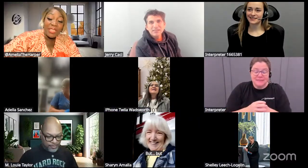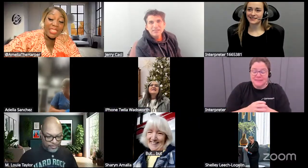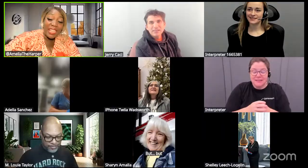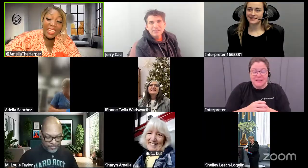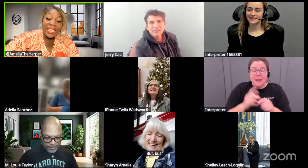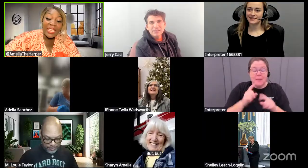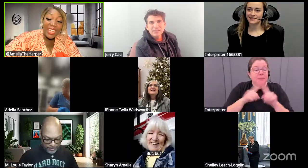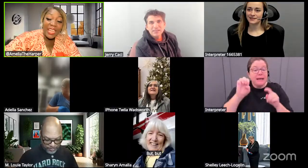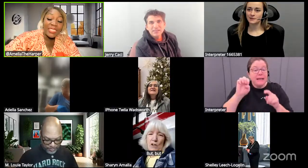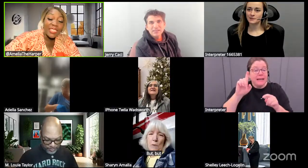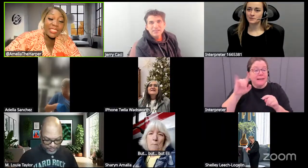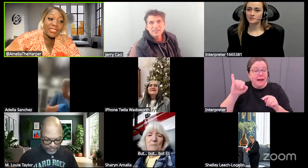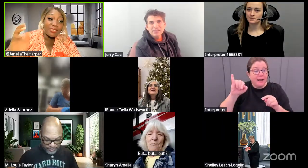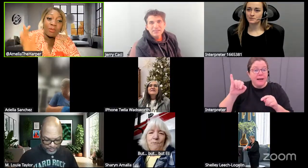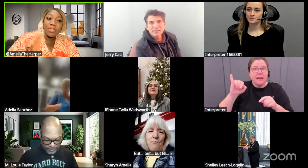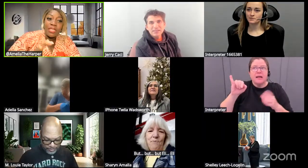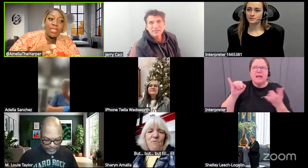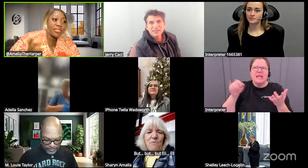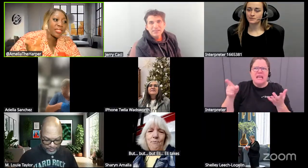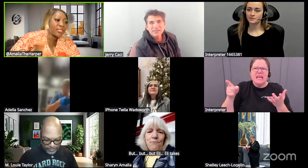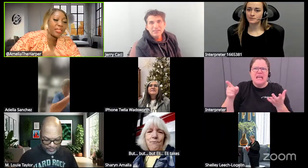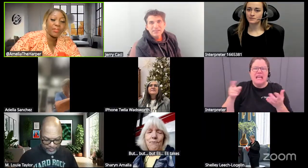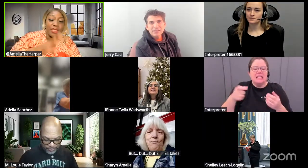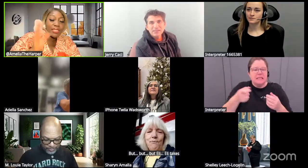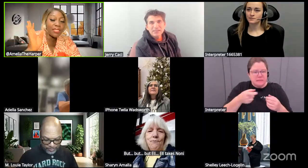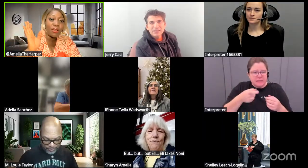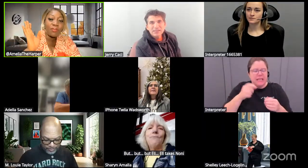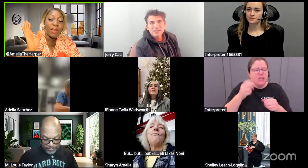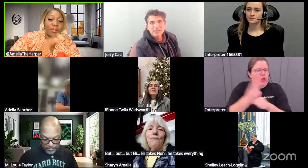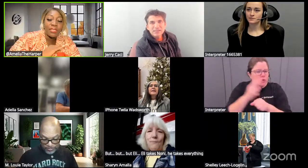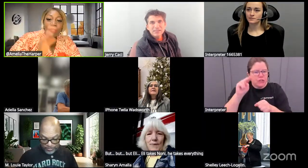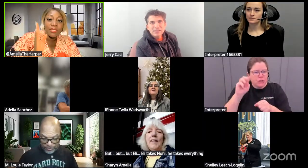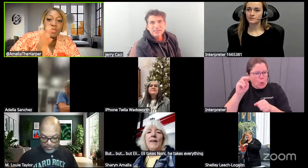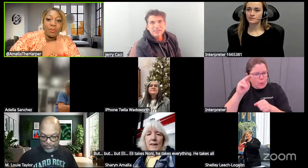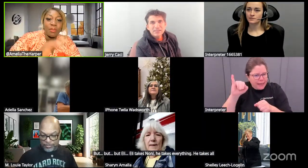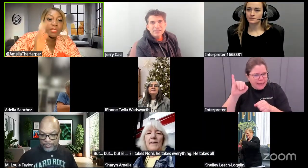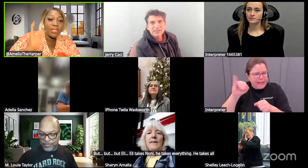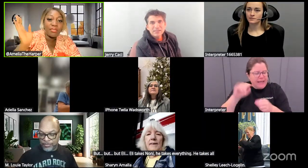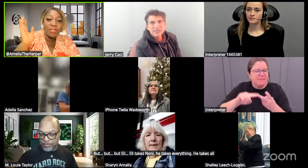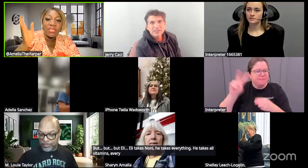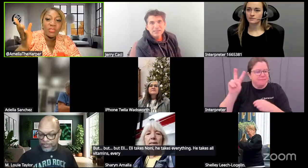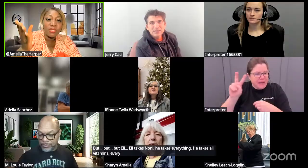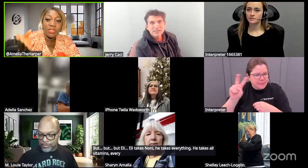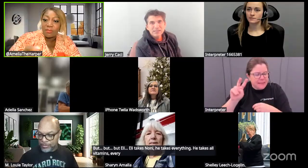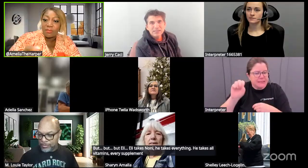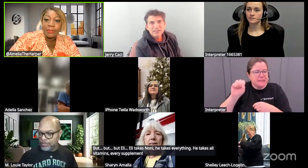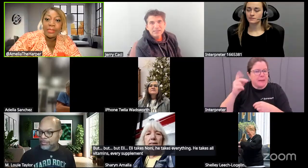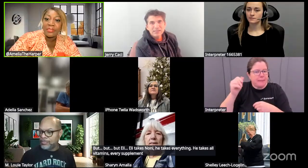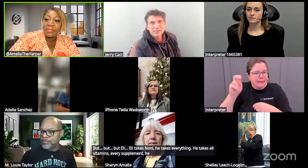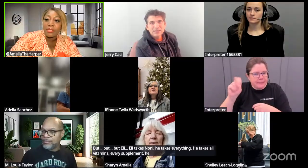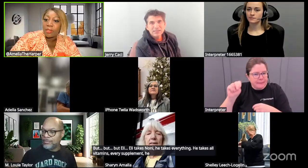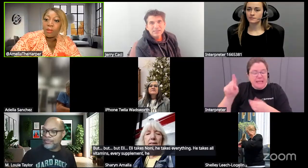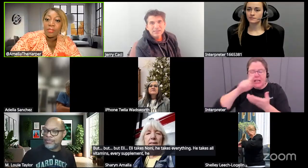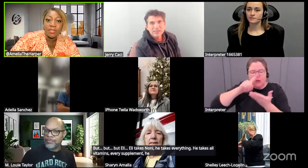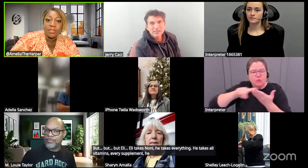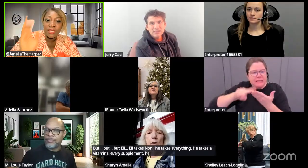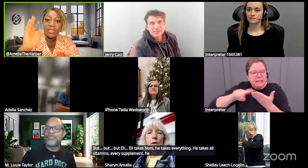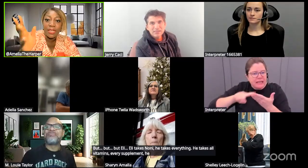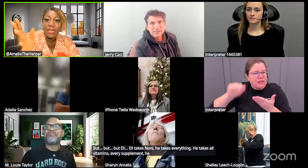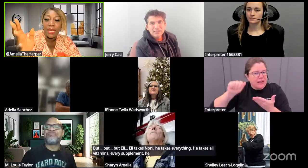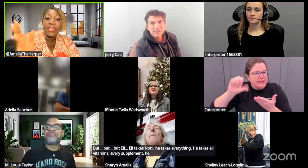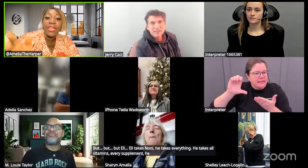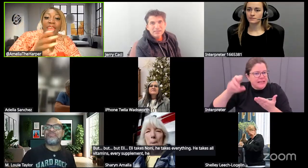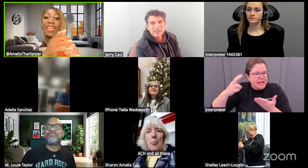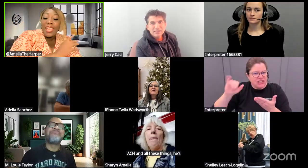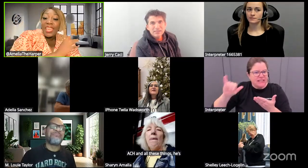but Eli takes noni, he takes everything. He takes all vitamins, every supplement. He researches ACH and all these things. He's that